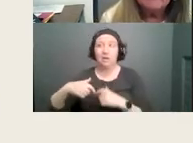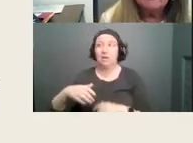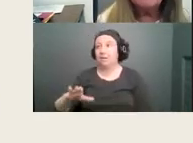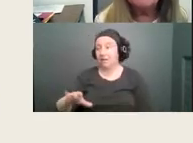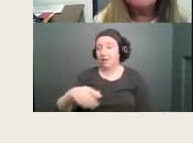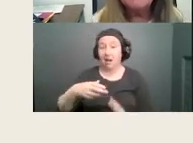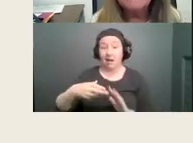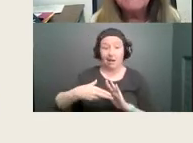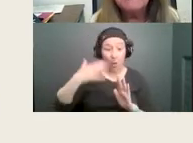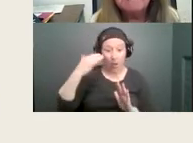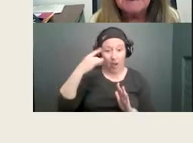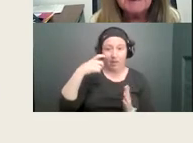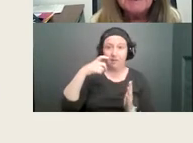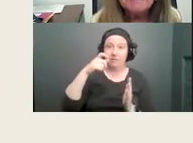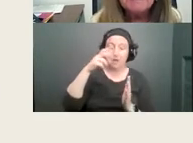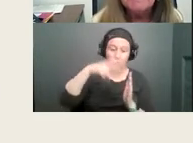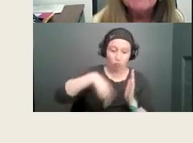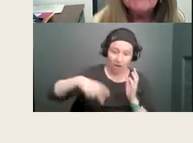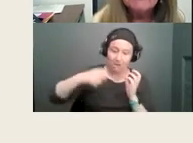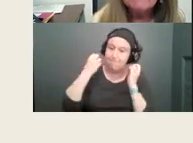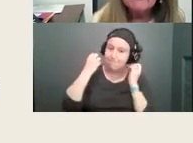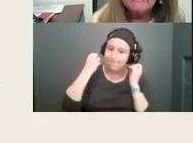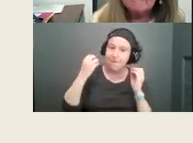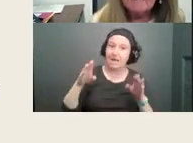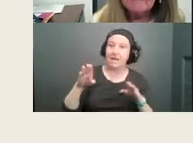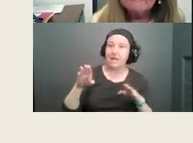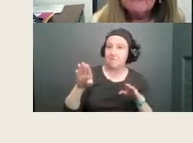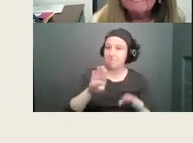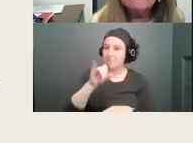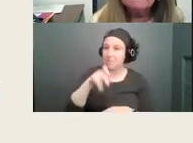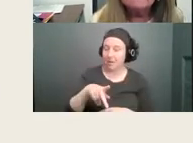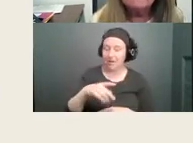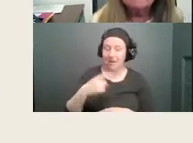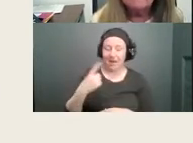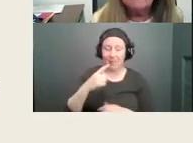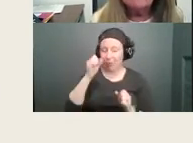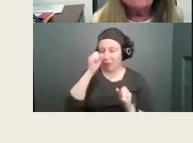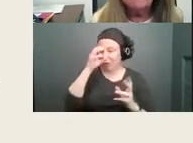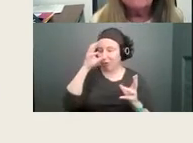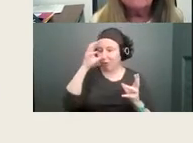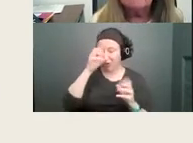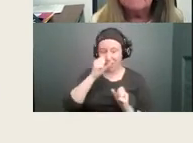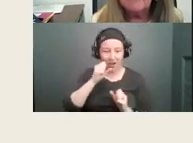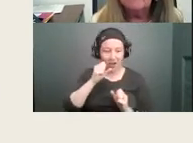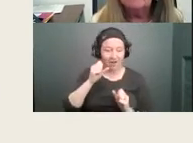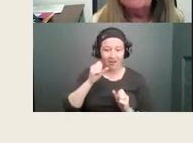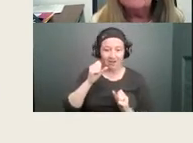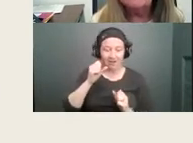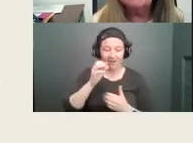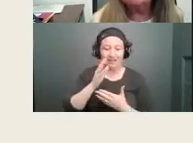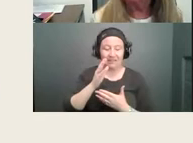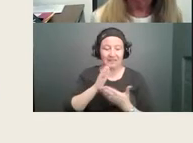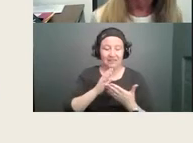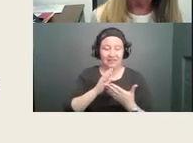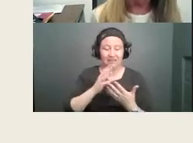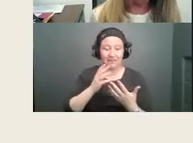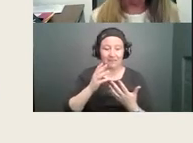intervention plans, well, maybe not a zillion, but quite a few. And I'm always amazed at some of how